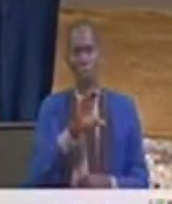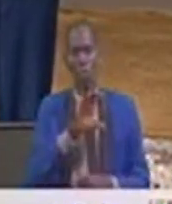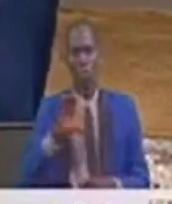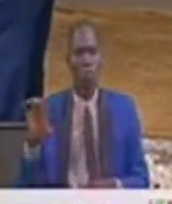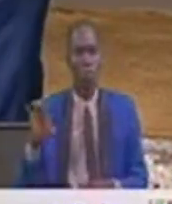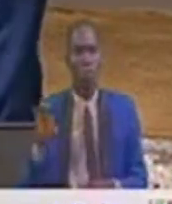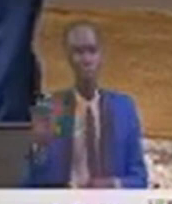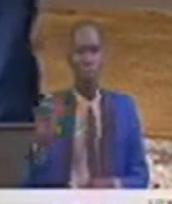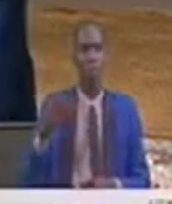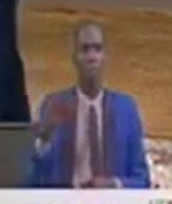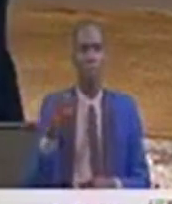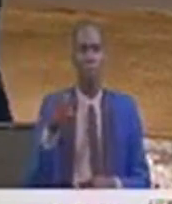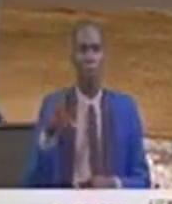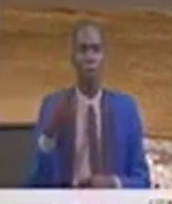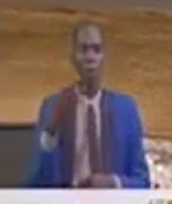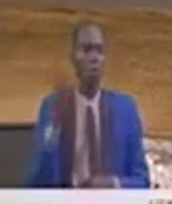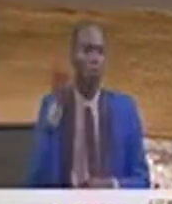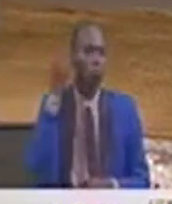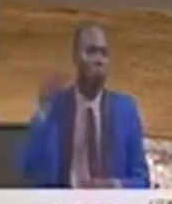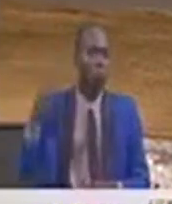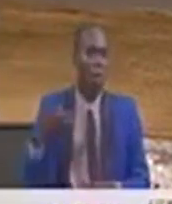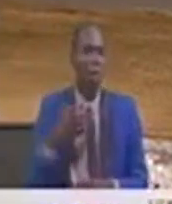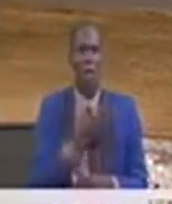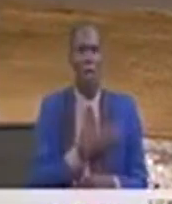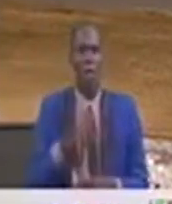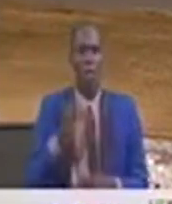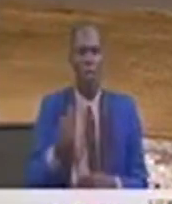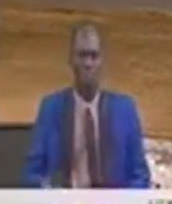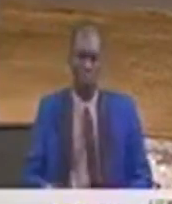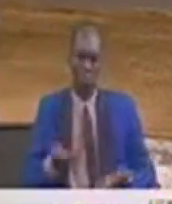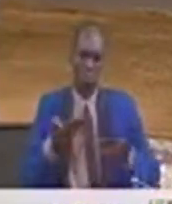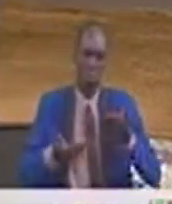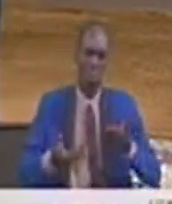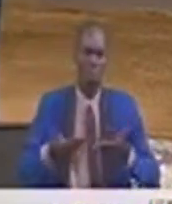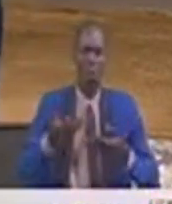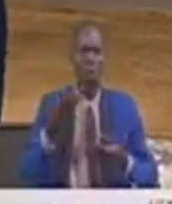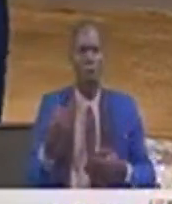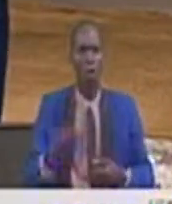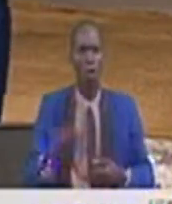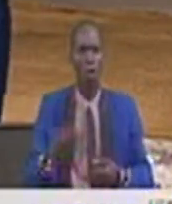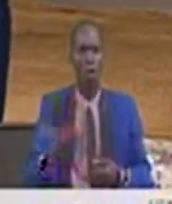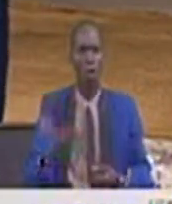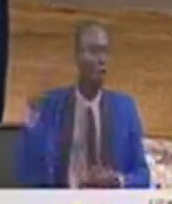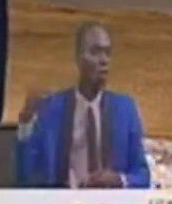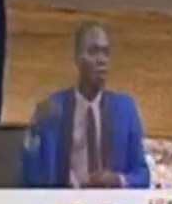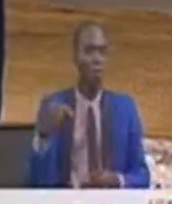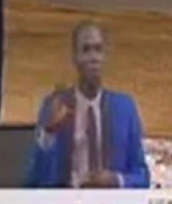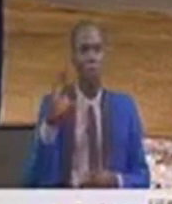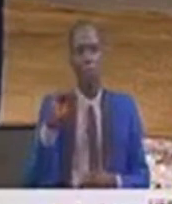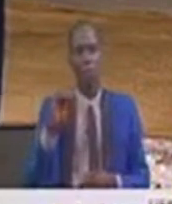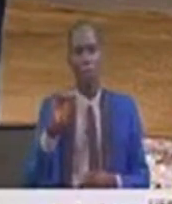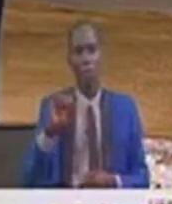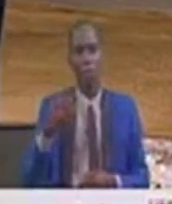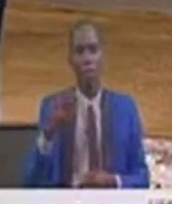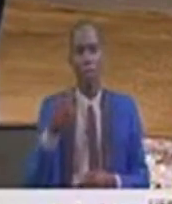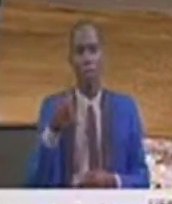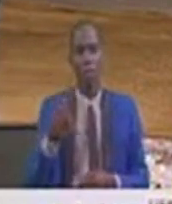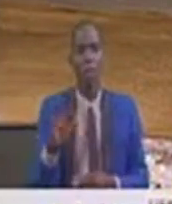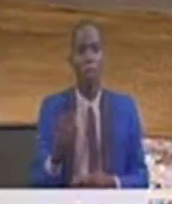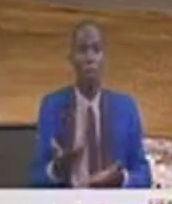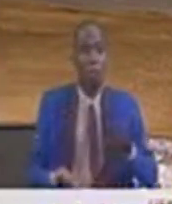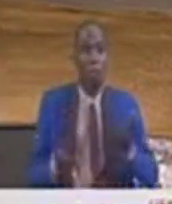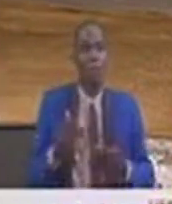a wedge of gold of 50 shekels weight, then I coveted.